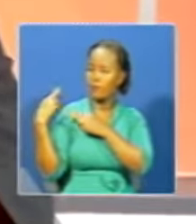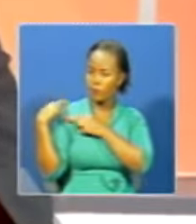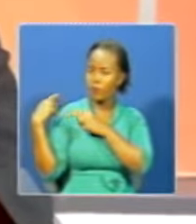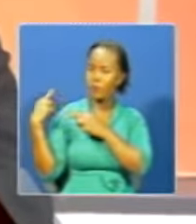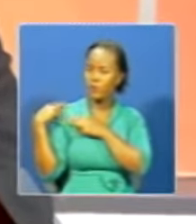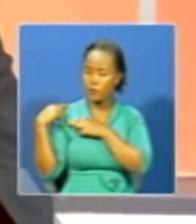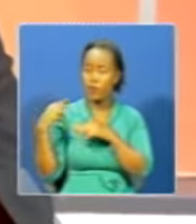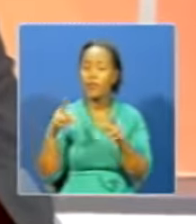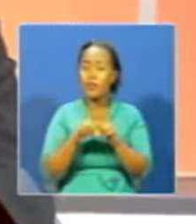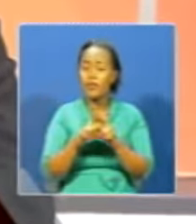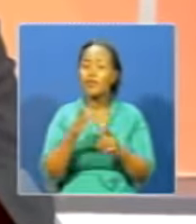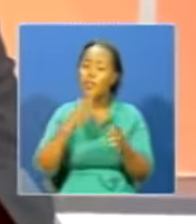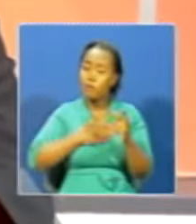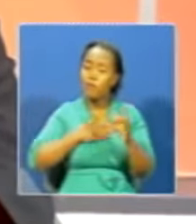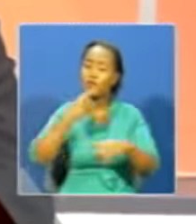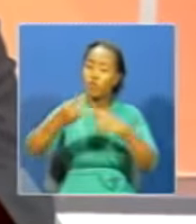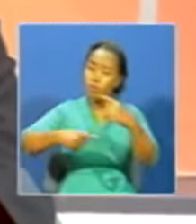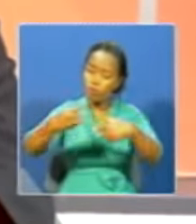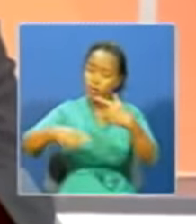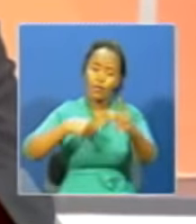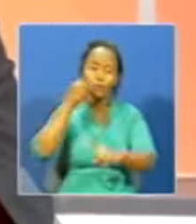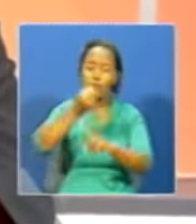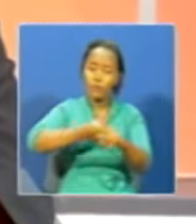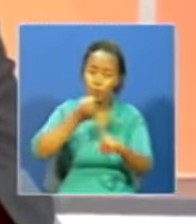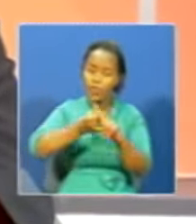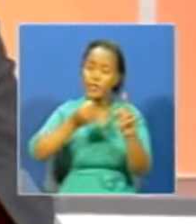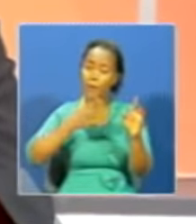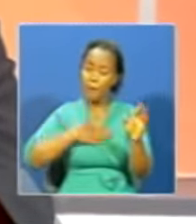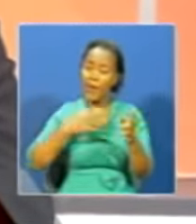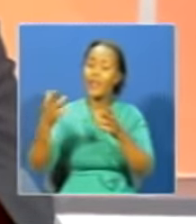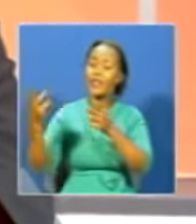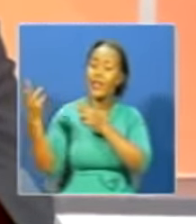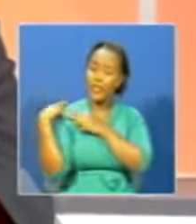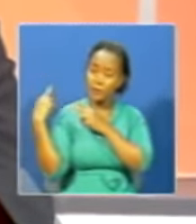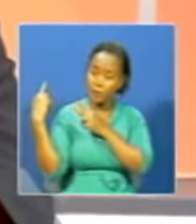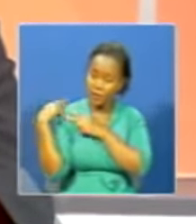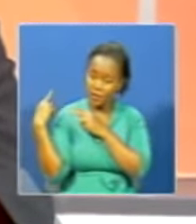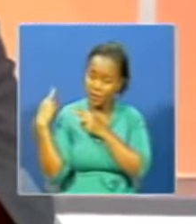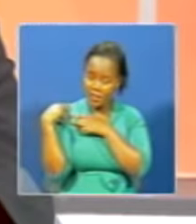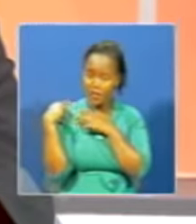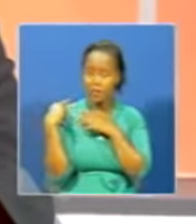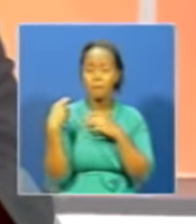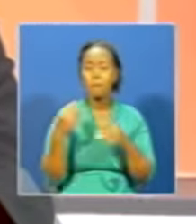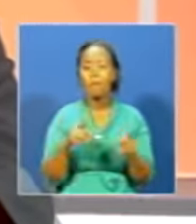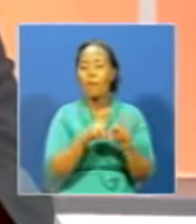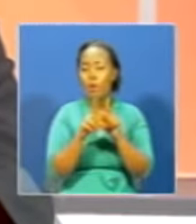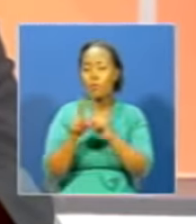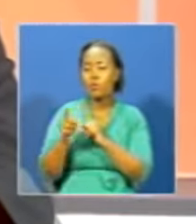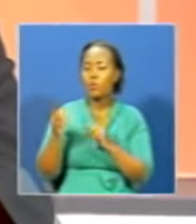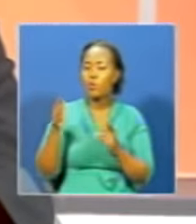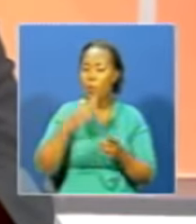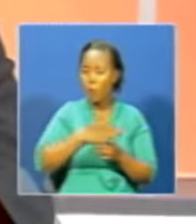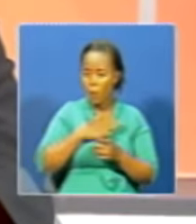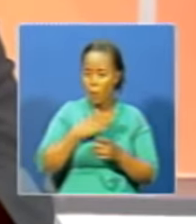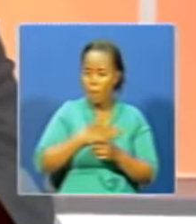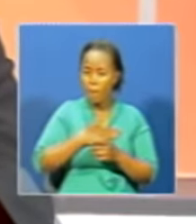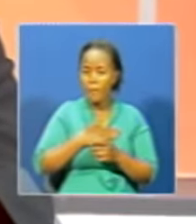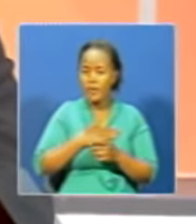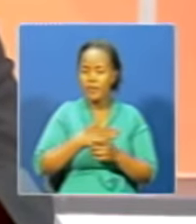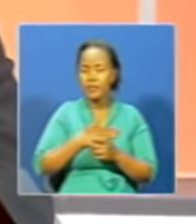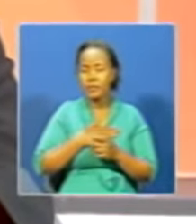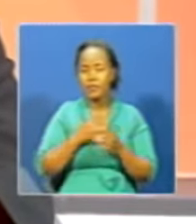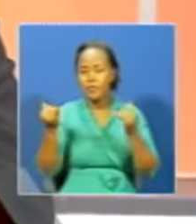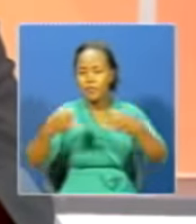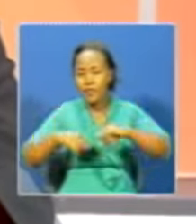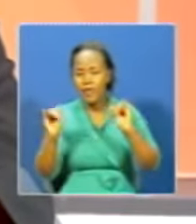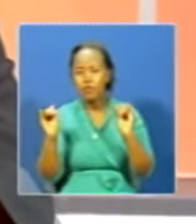playing my role today very effectively in connecting with the people of Western